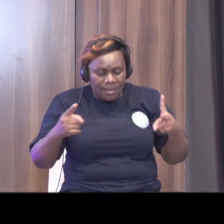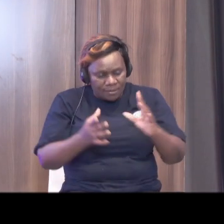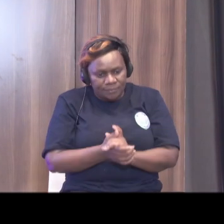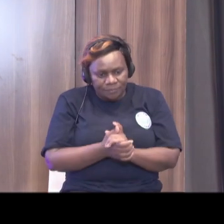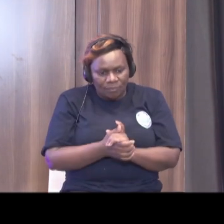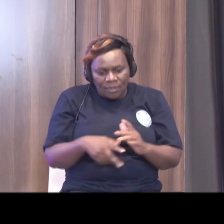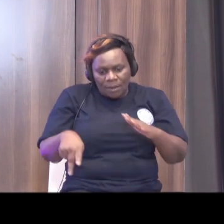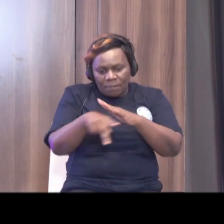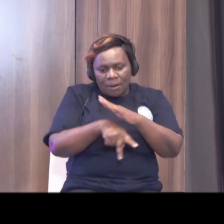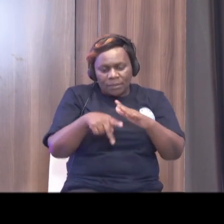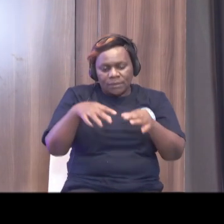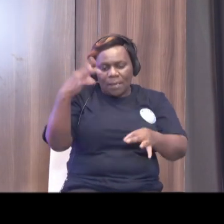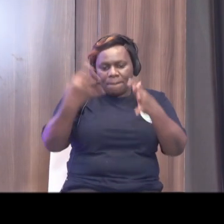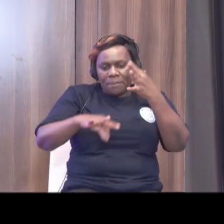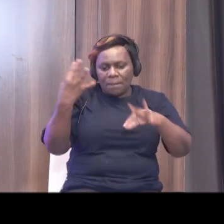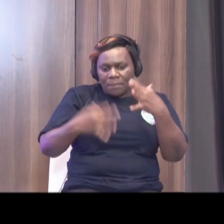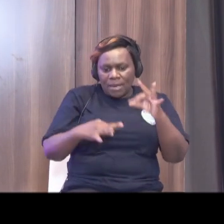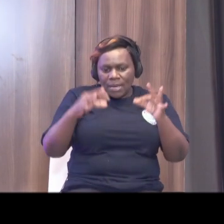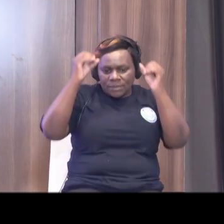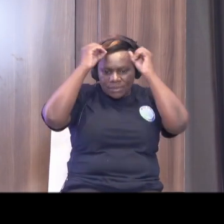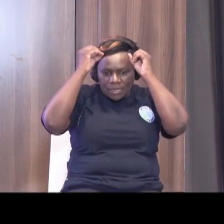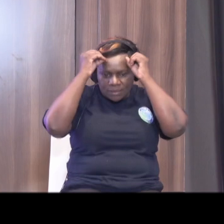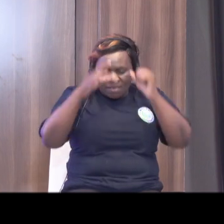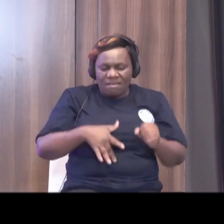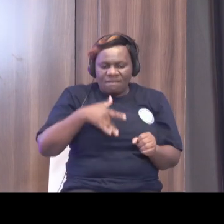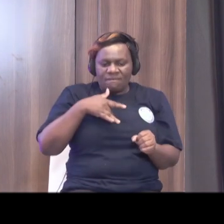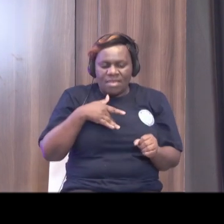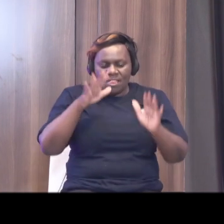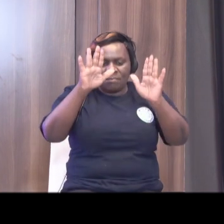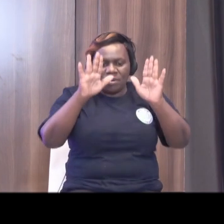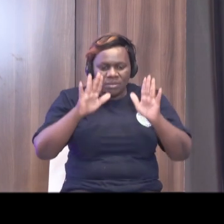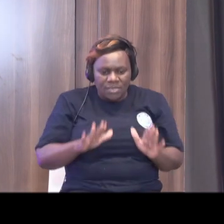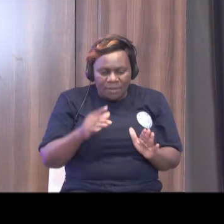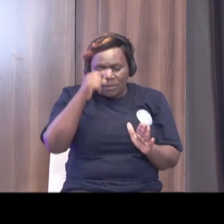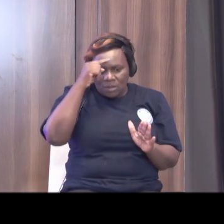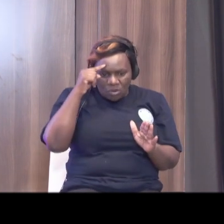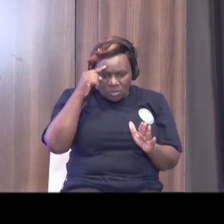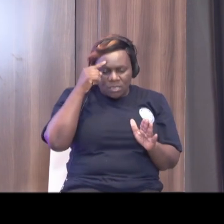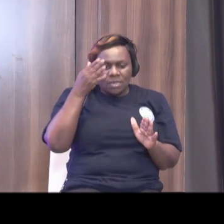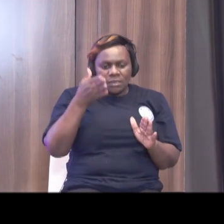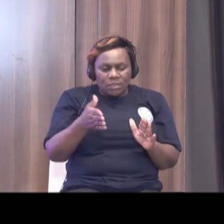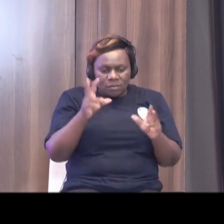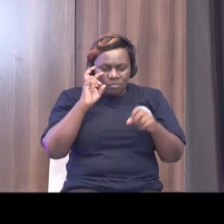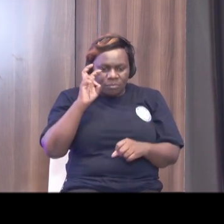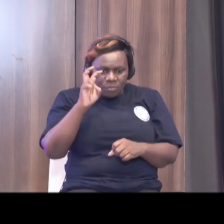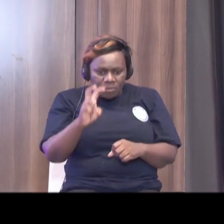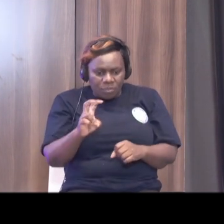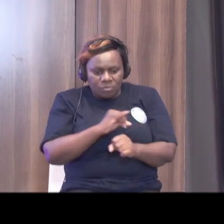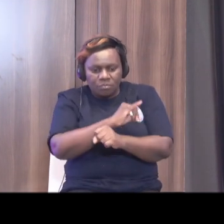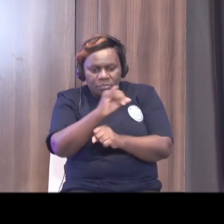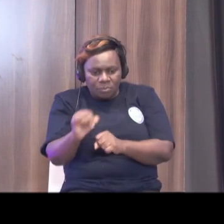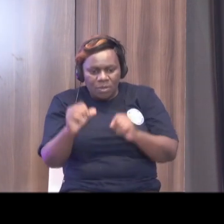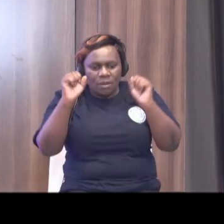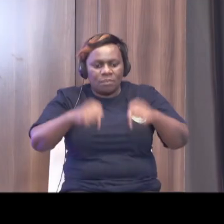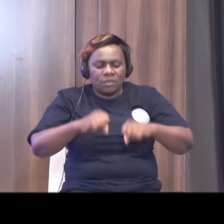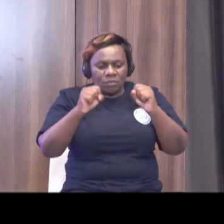And the primary analysis method in this study, we felt that it was really important because it was an observational design to be able